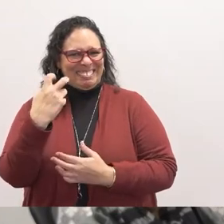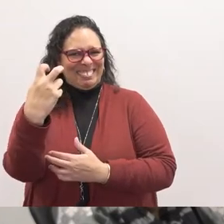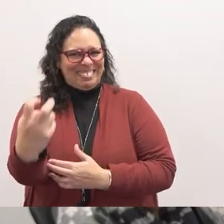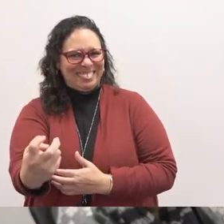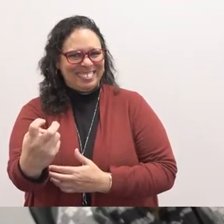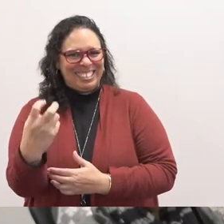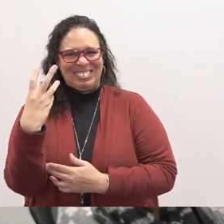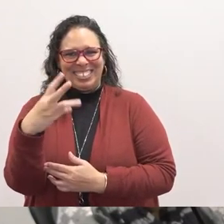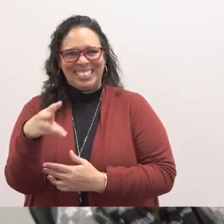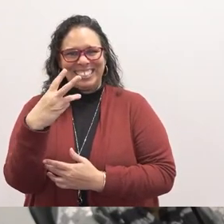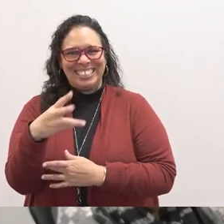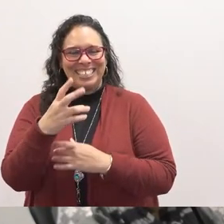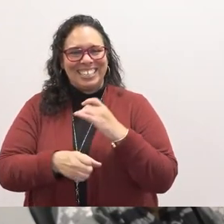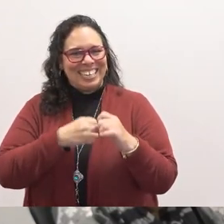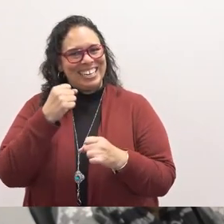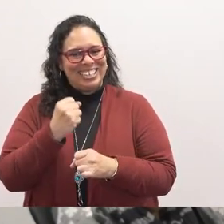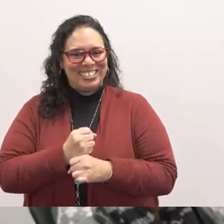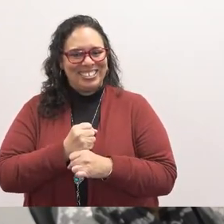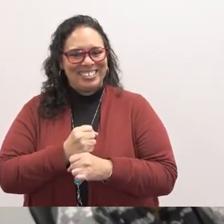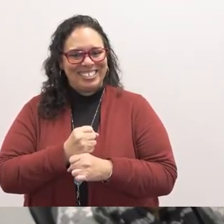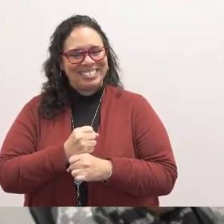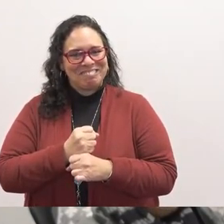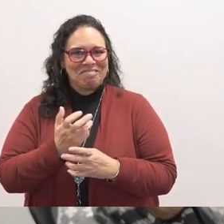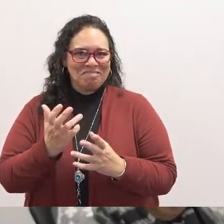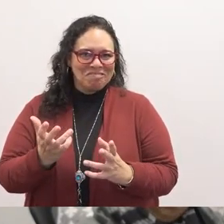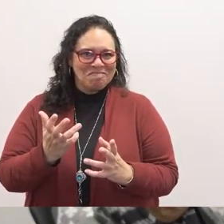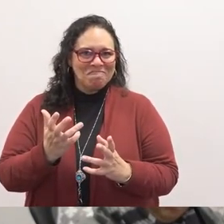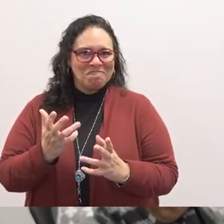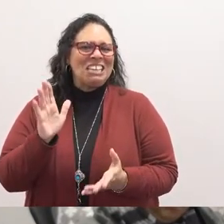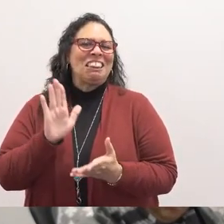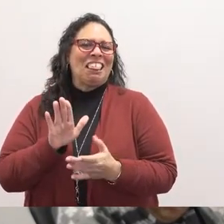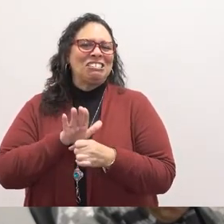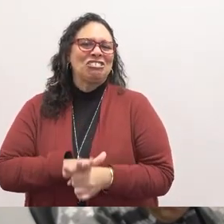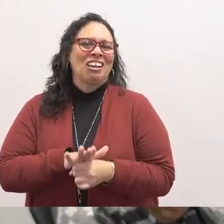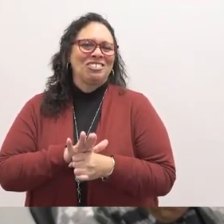for 16 years, but I find it to be somewhat less stressful.